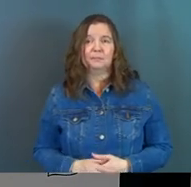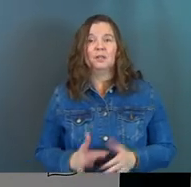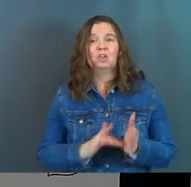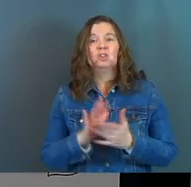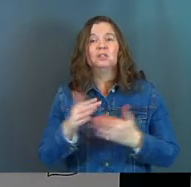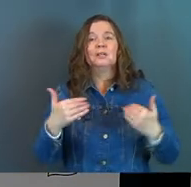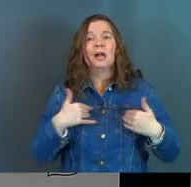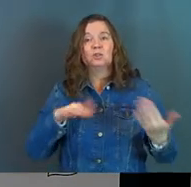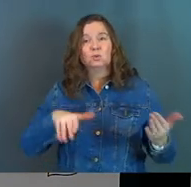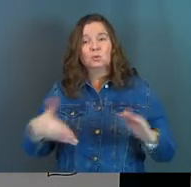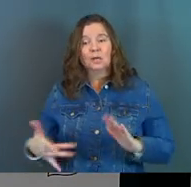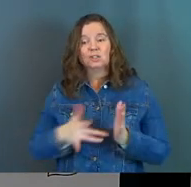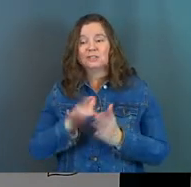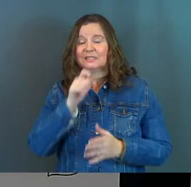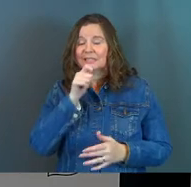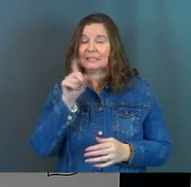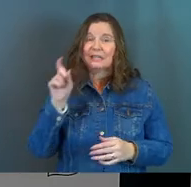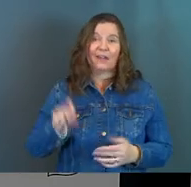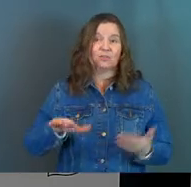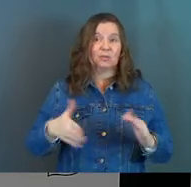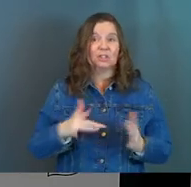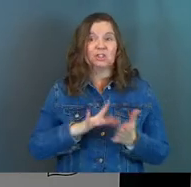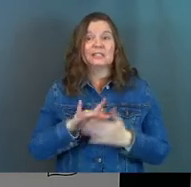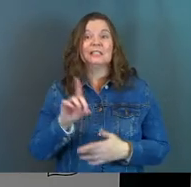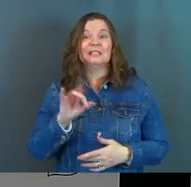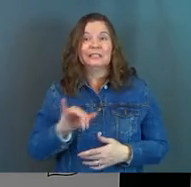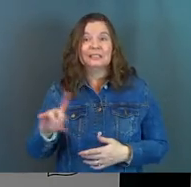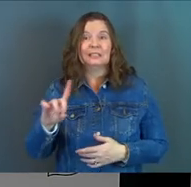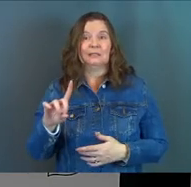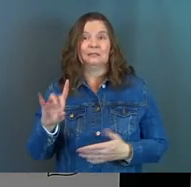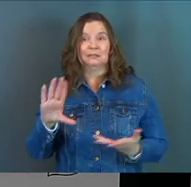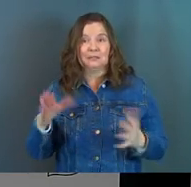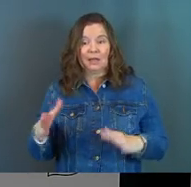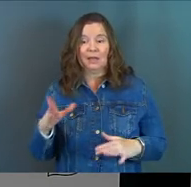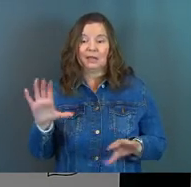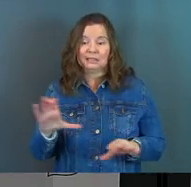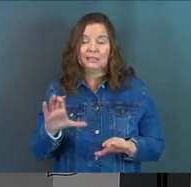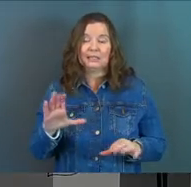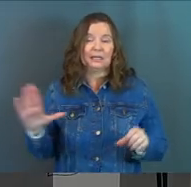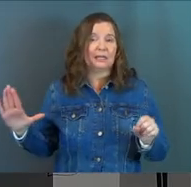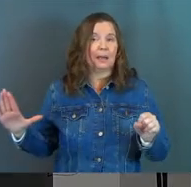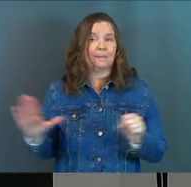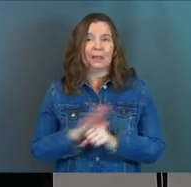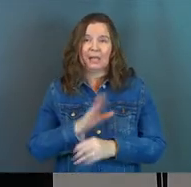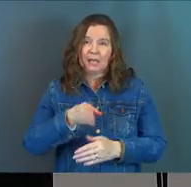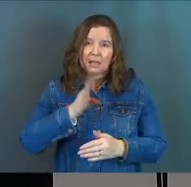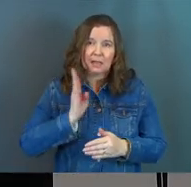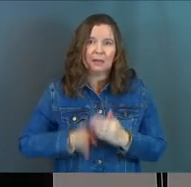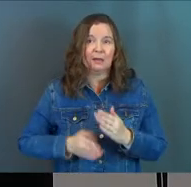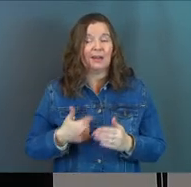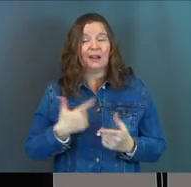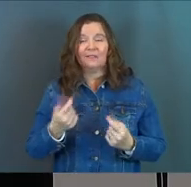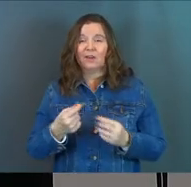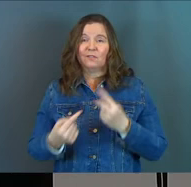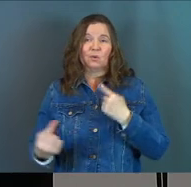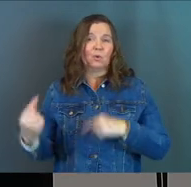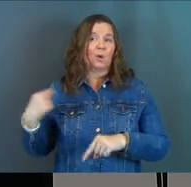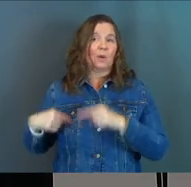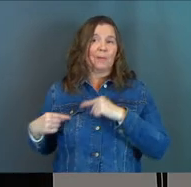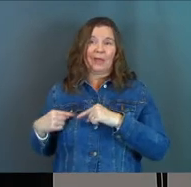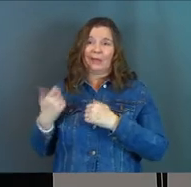And Jesus had to die. And Jesus didn't just have to die. Jesus did die. And he did it completely. And I never have to go